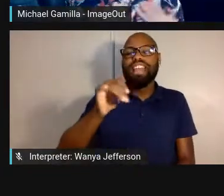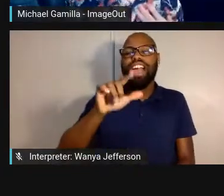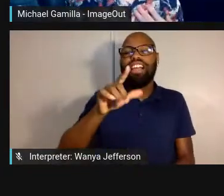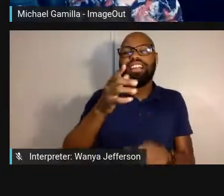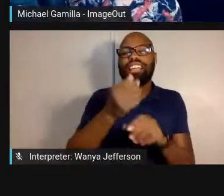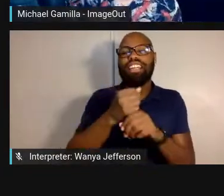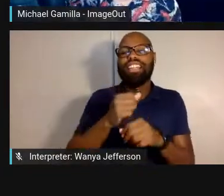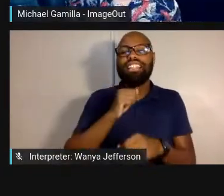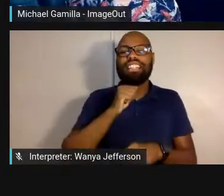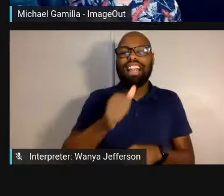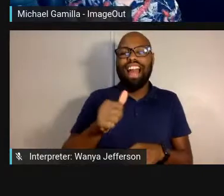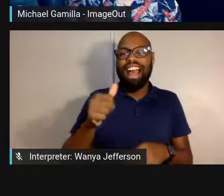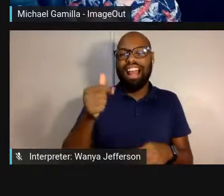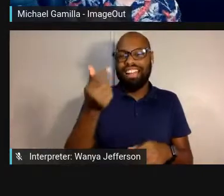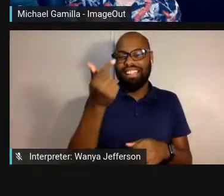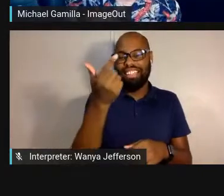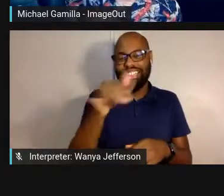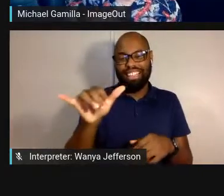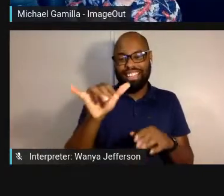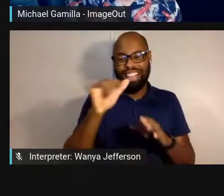So